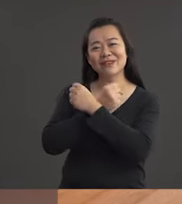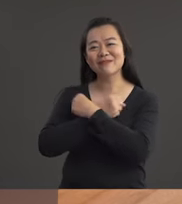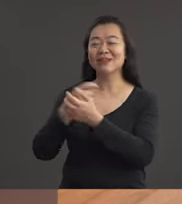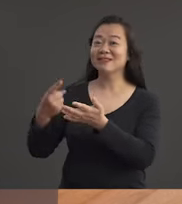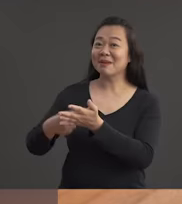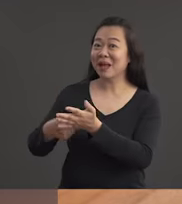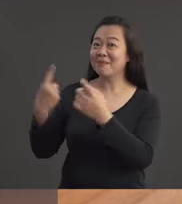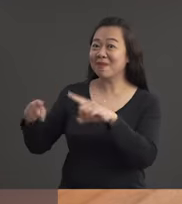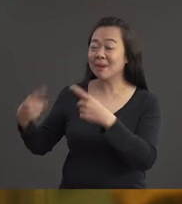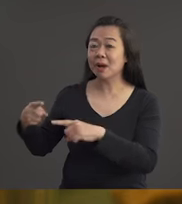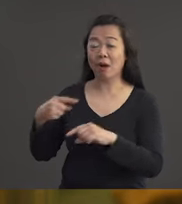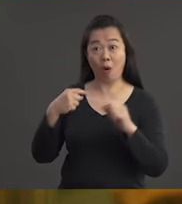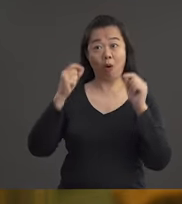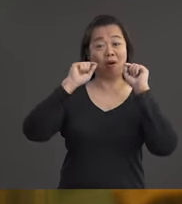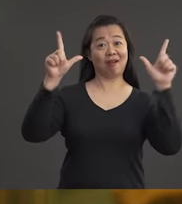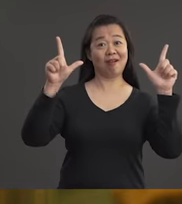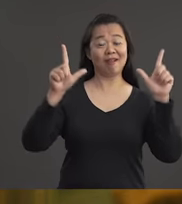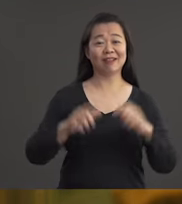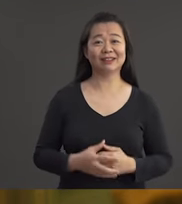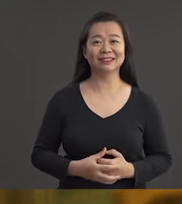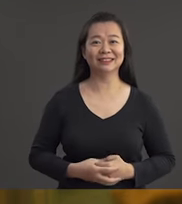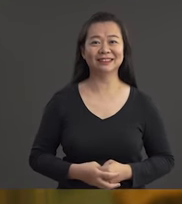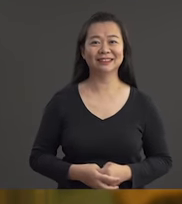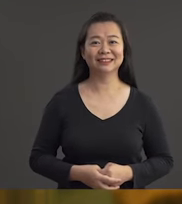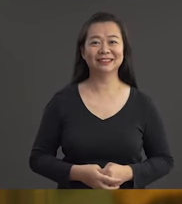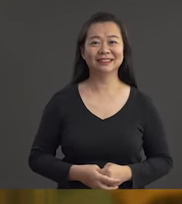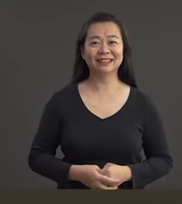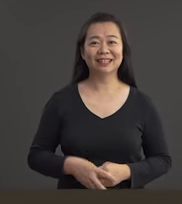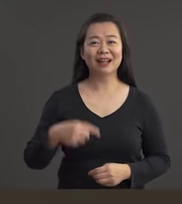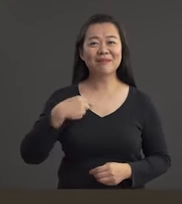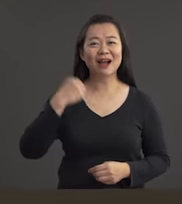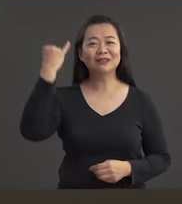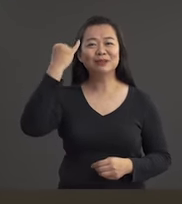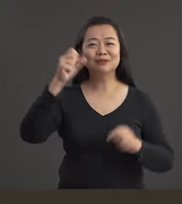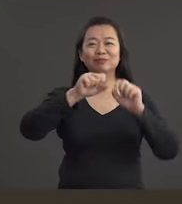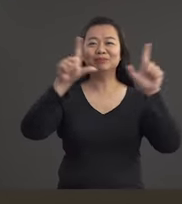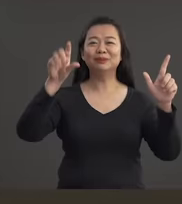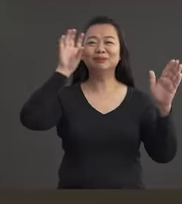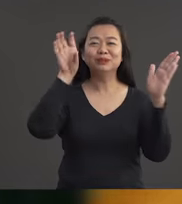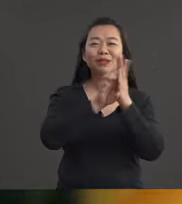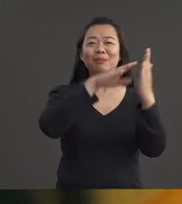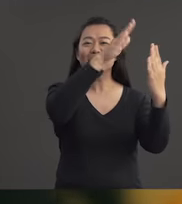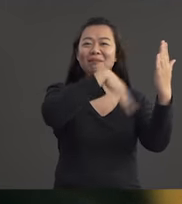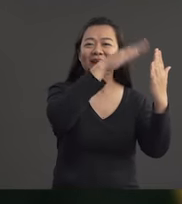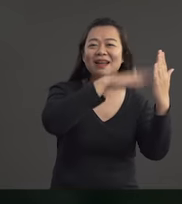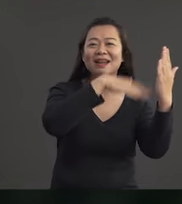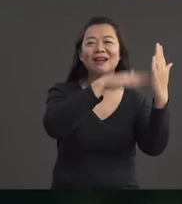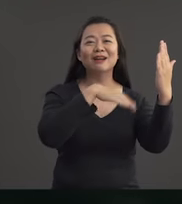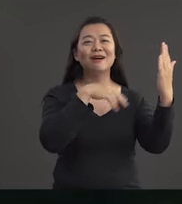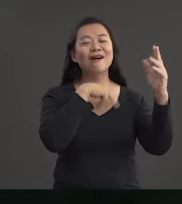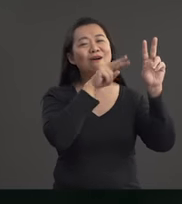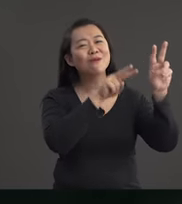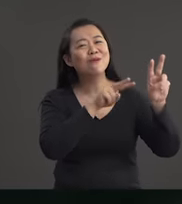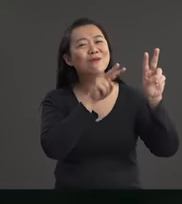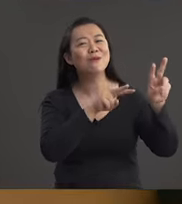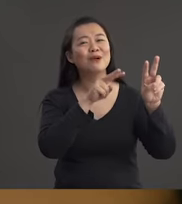show affection in ways that catch me by surprise sometimes. Imagining the artist's loving gaze when he painted